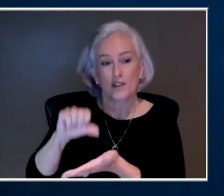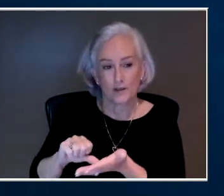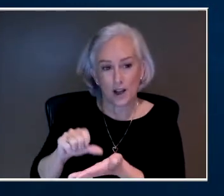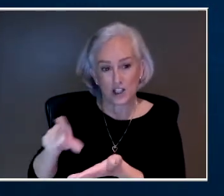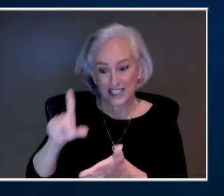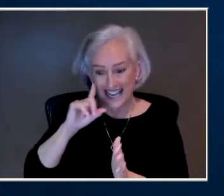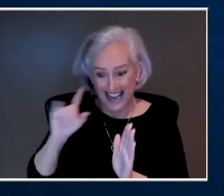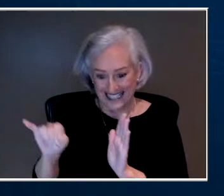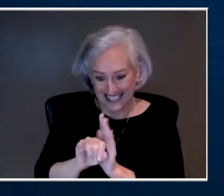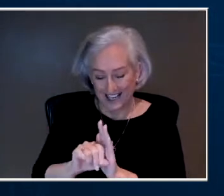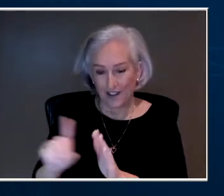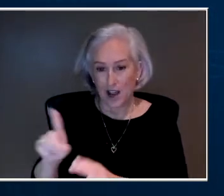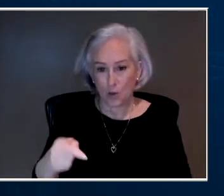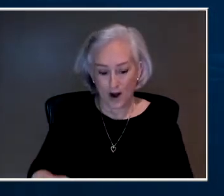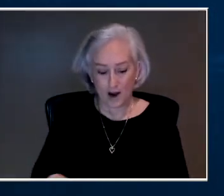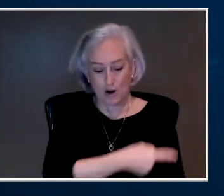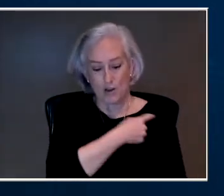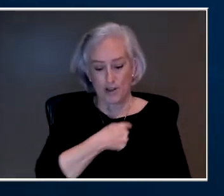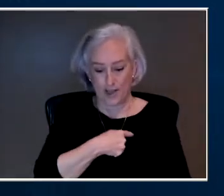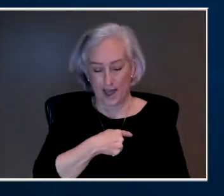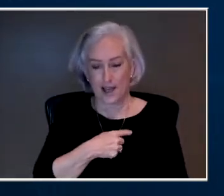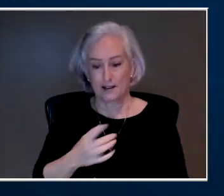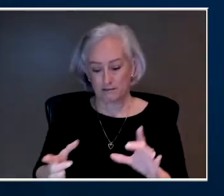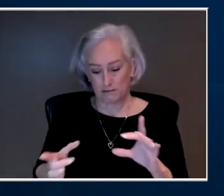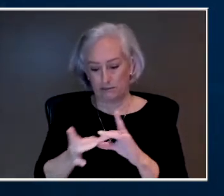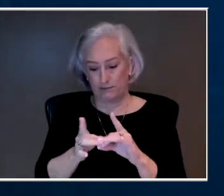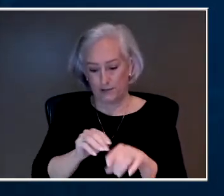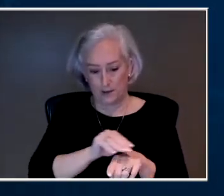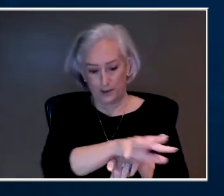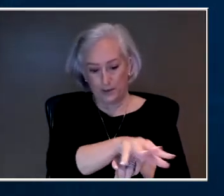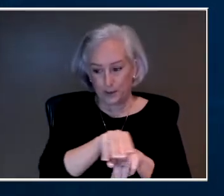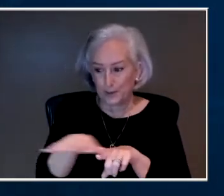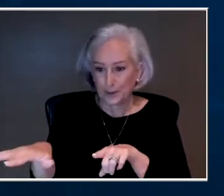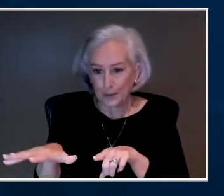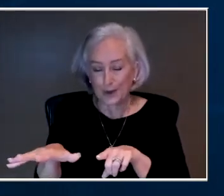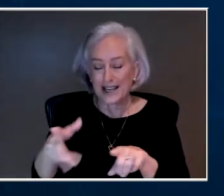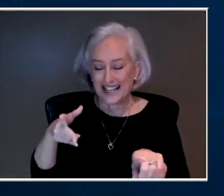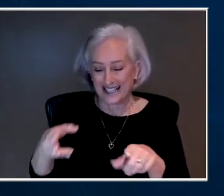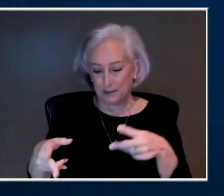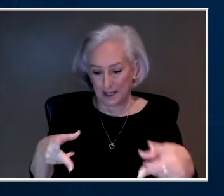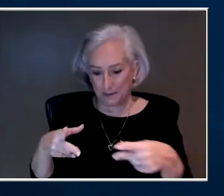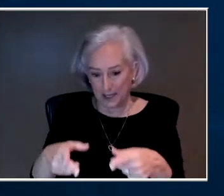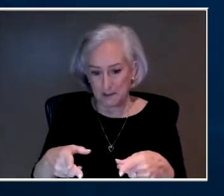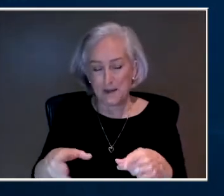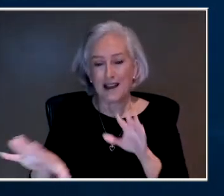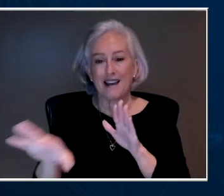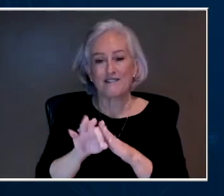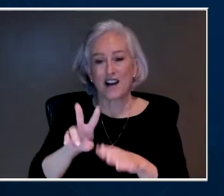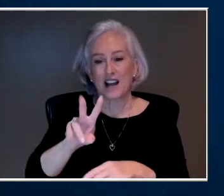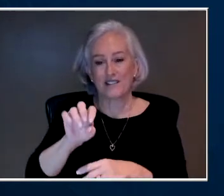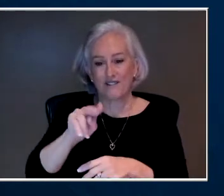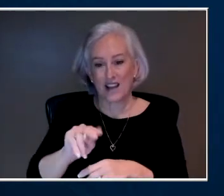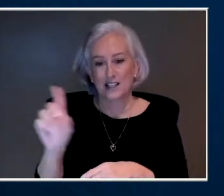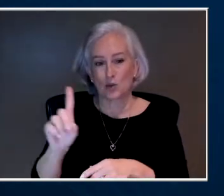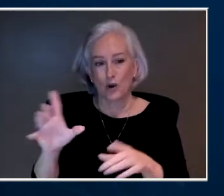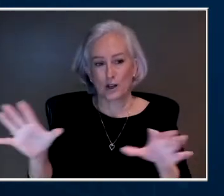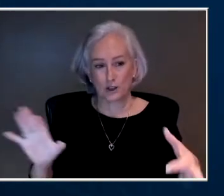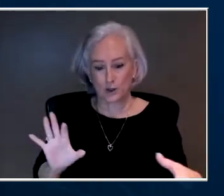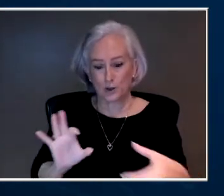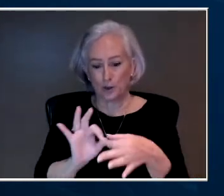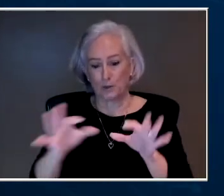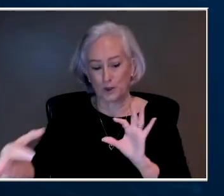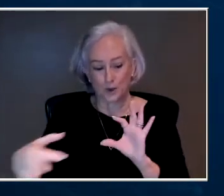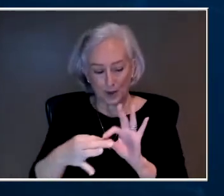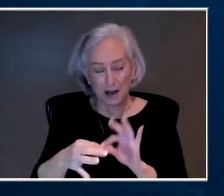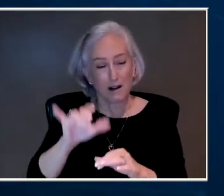find veins for us to put them back together. And then my part, in a very simplistic way, is just putting tubes to tubes or reconnecting